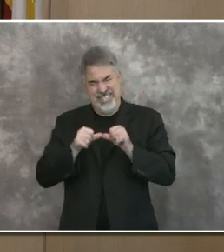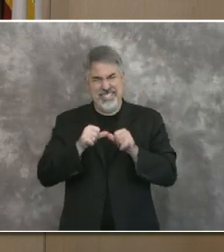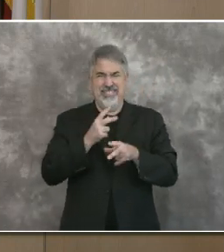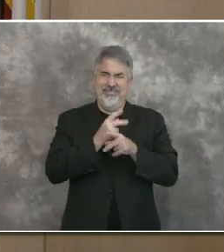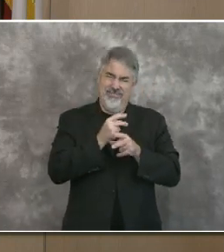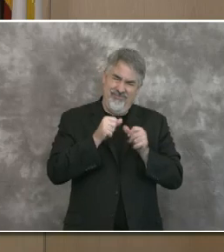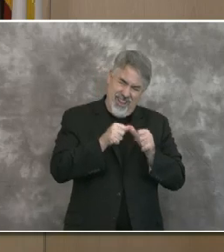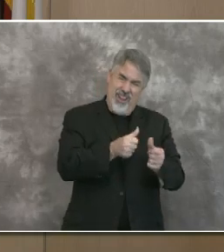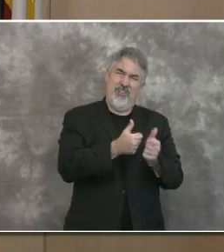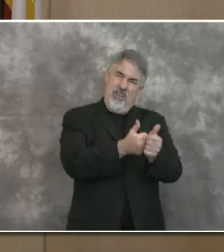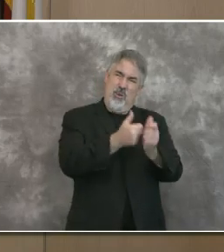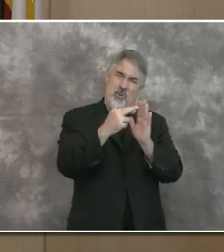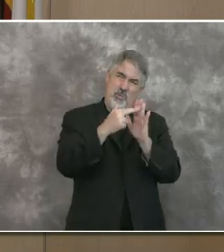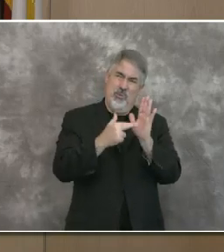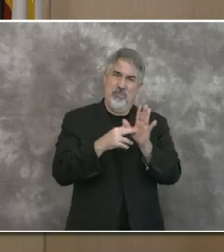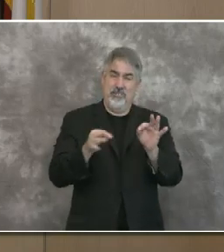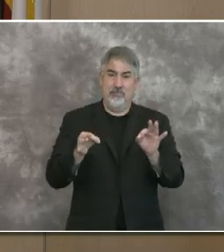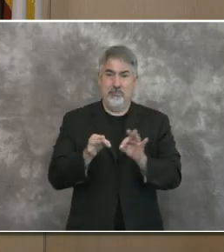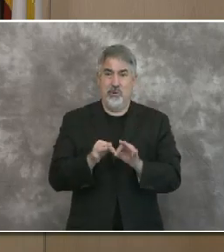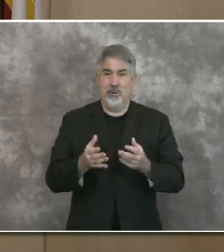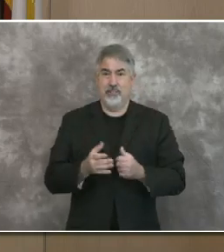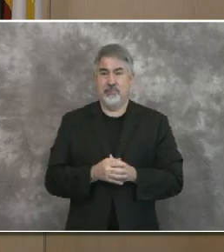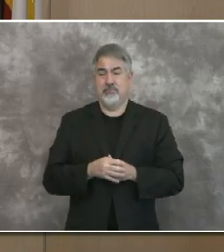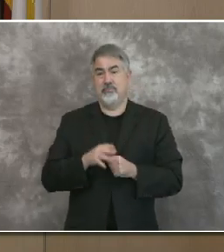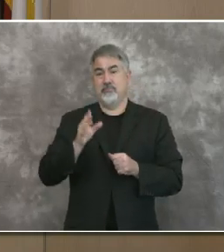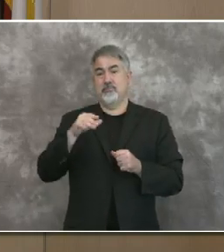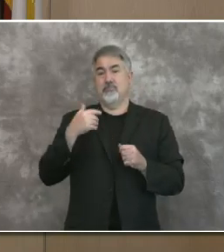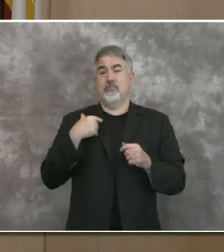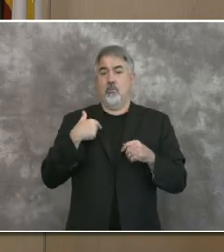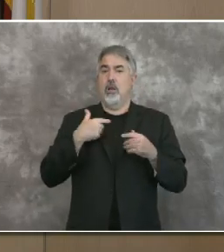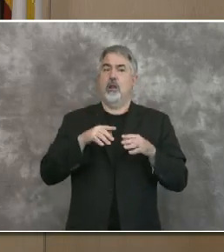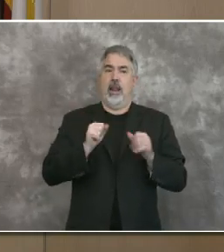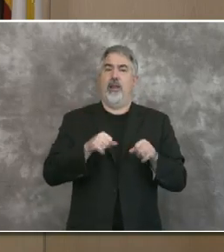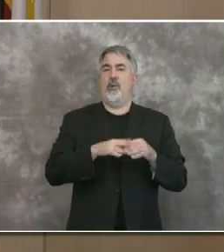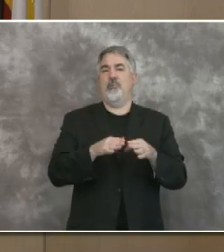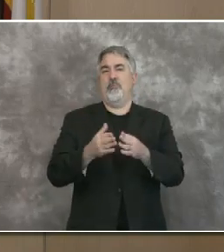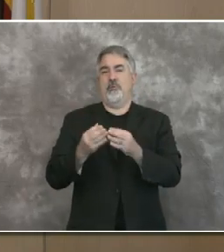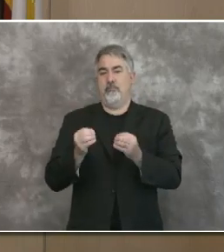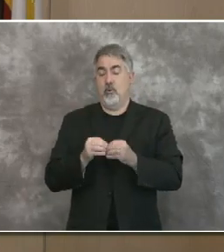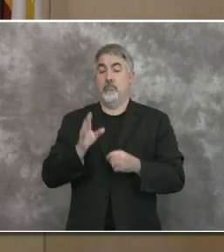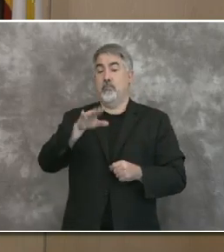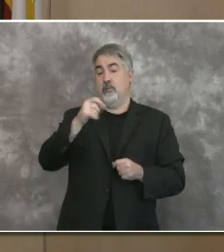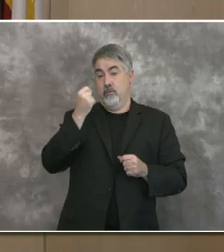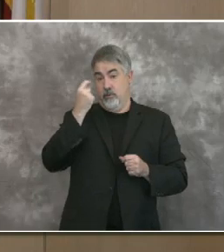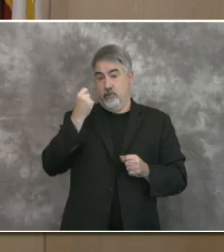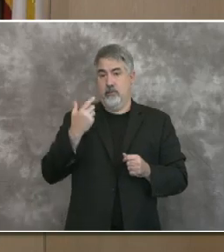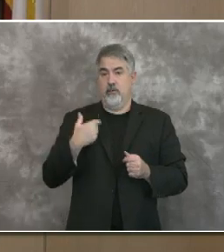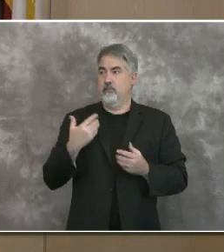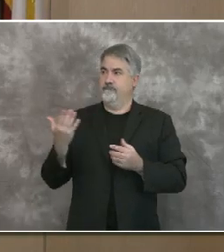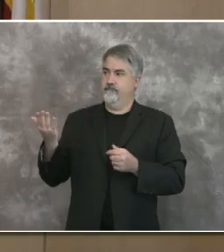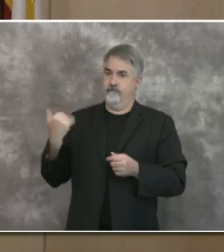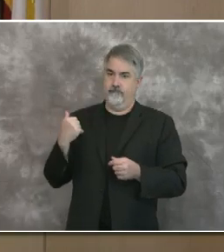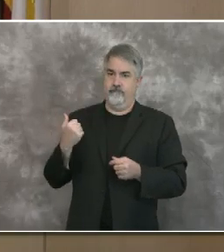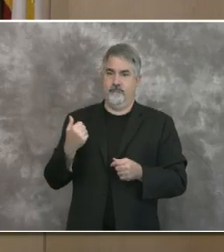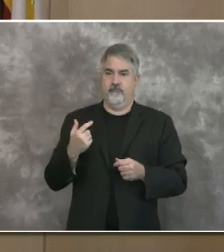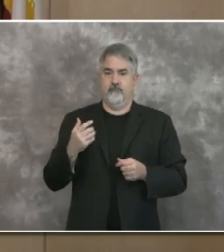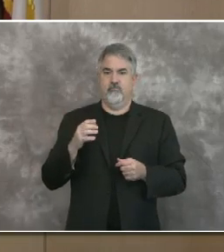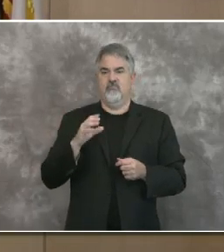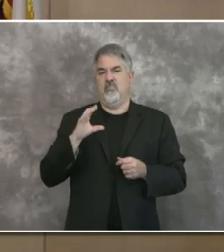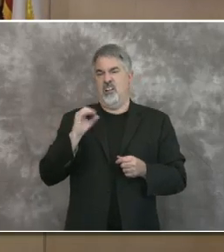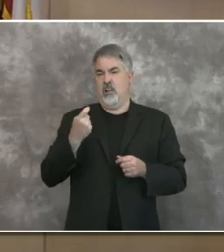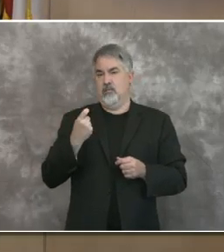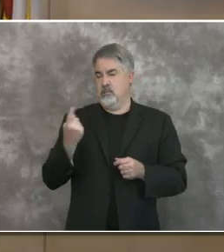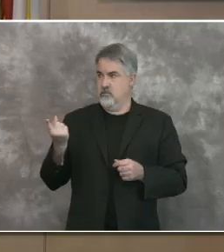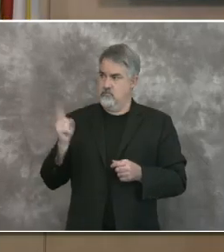we continue to reopen up businesses. So now please welcome back to the podium Chairman Cox. Thank